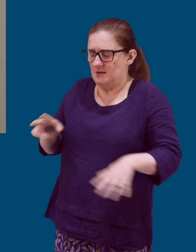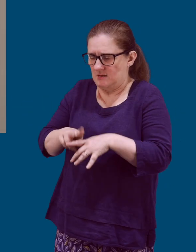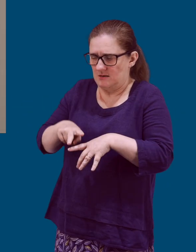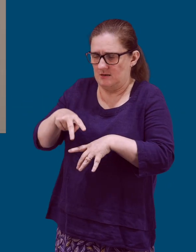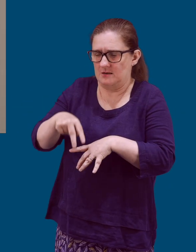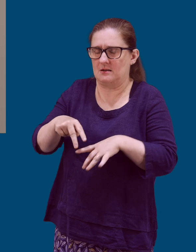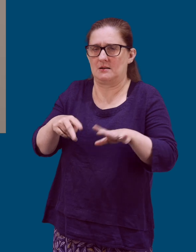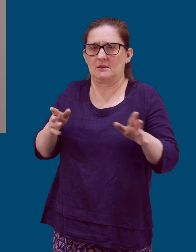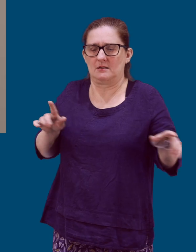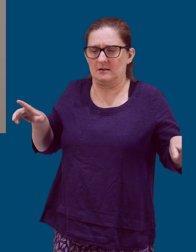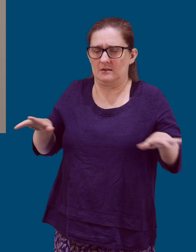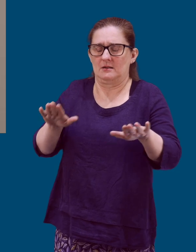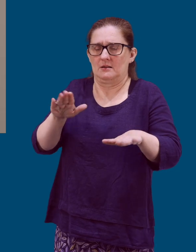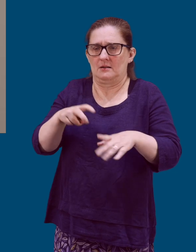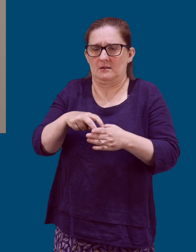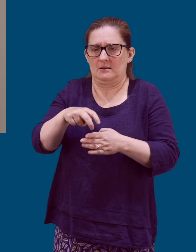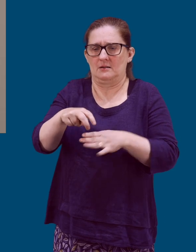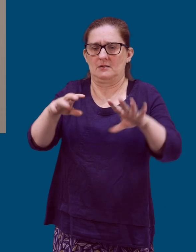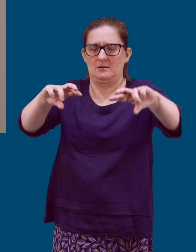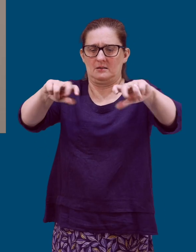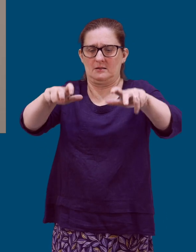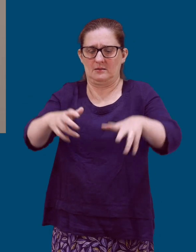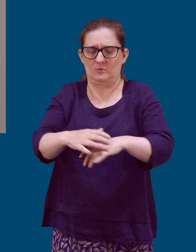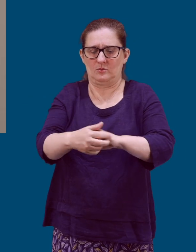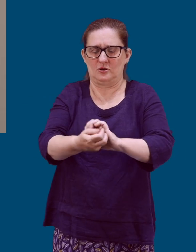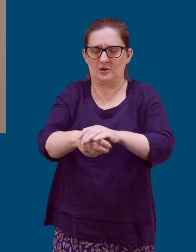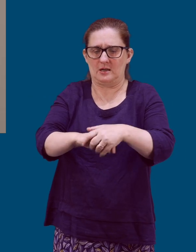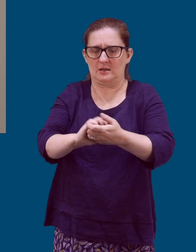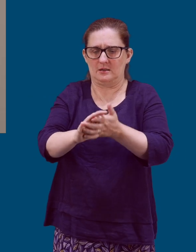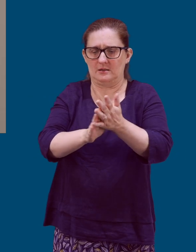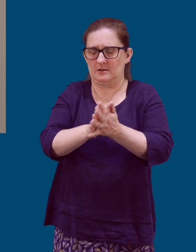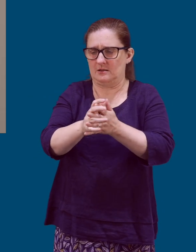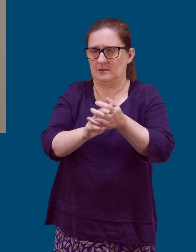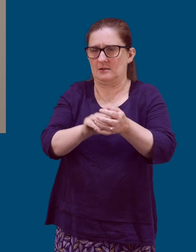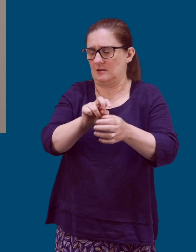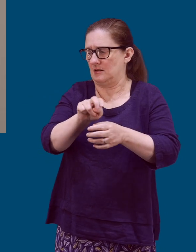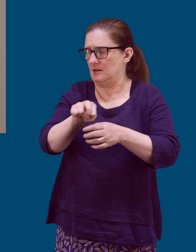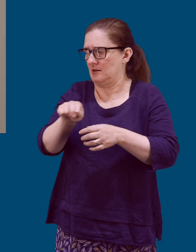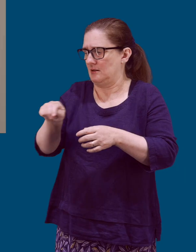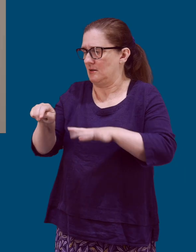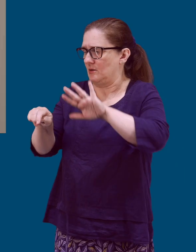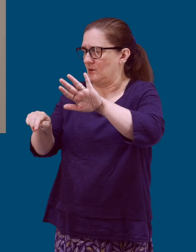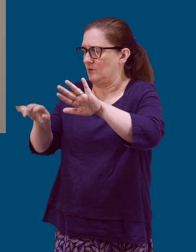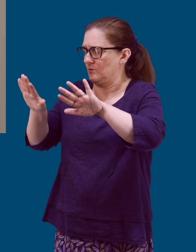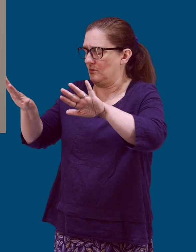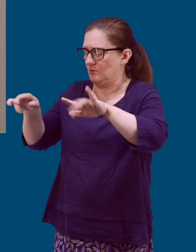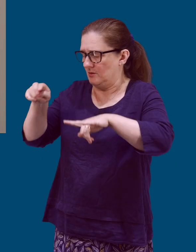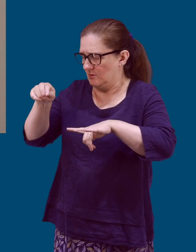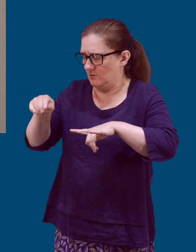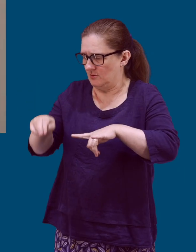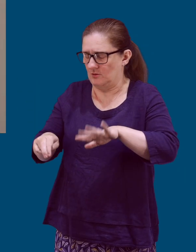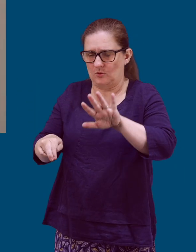Hold sink to wash hands. Open bathroom door. Step to stairs. Walk downstairs, hold wall,